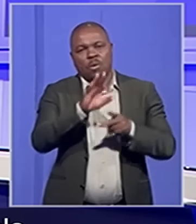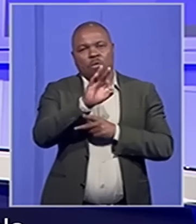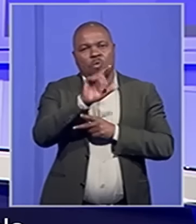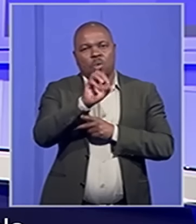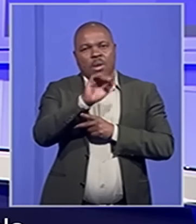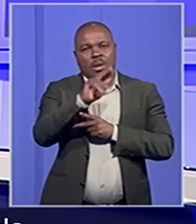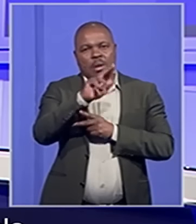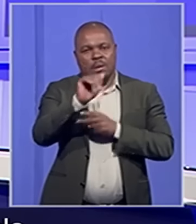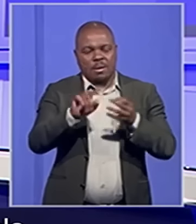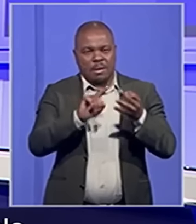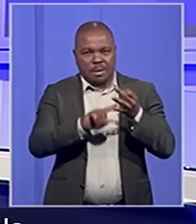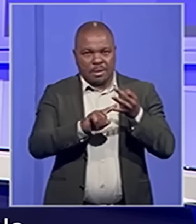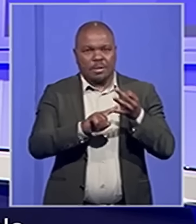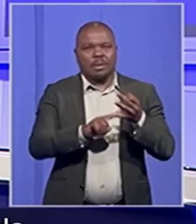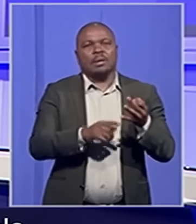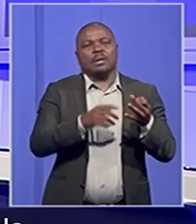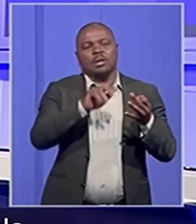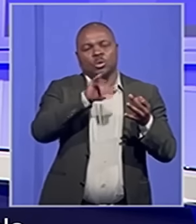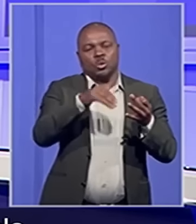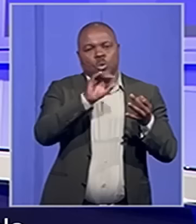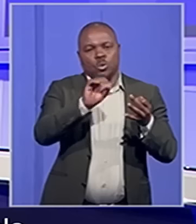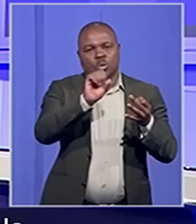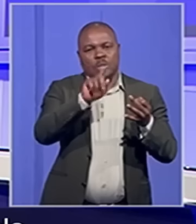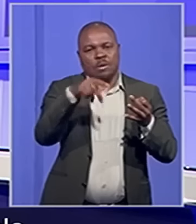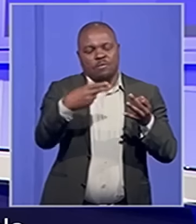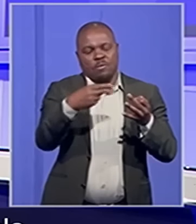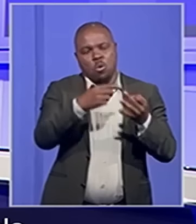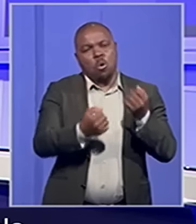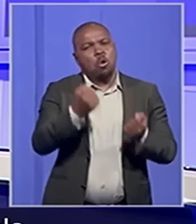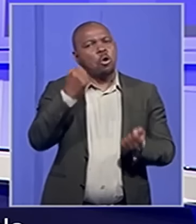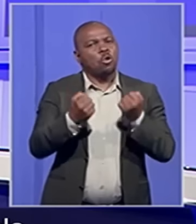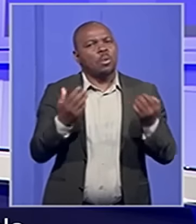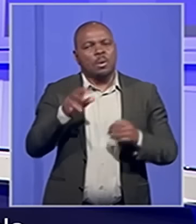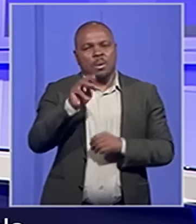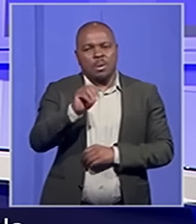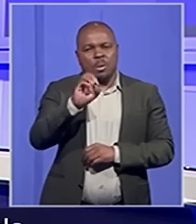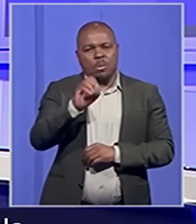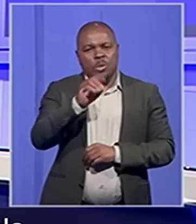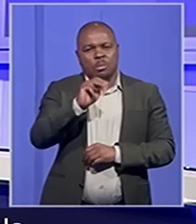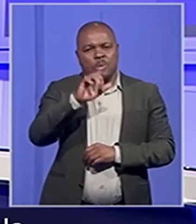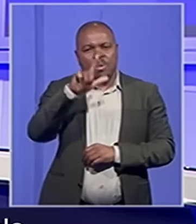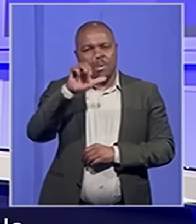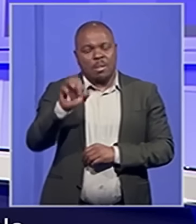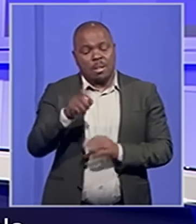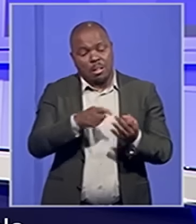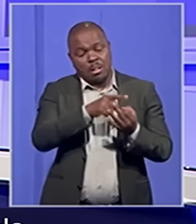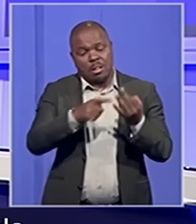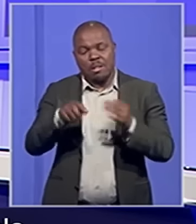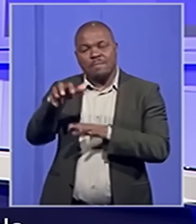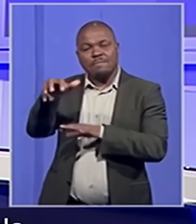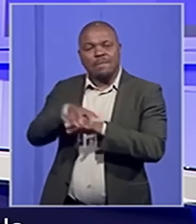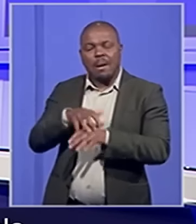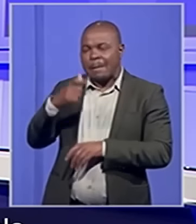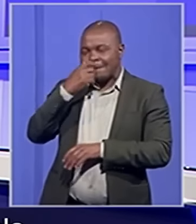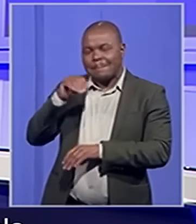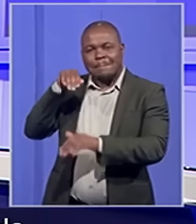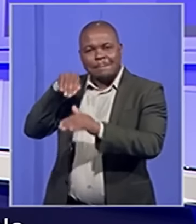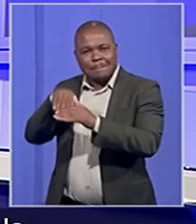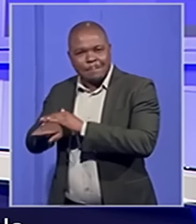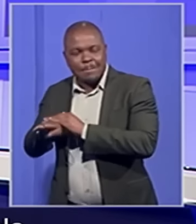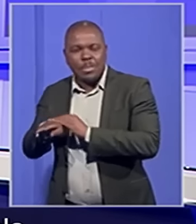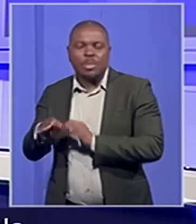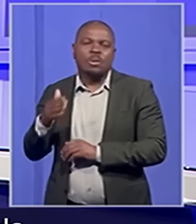Ndinasho Joseph ba sekišwa kgorontsheko ya selete ka modimolle go bolela gore ba tsene polaseng ya Ramaphosa kgweding ya dibokwane ngwageng